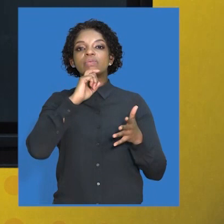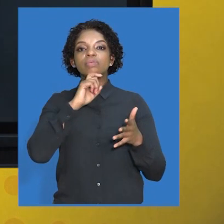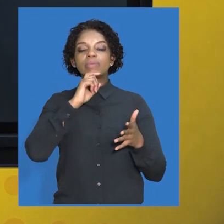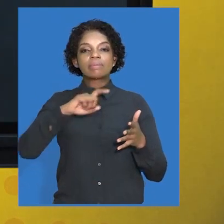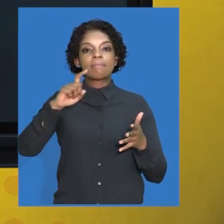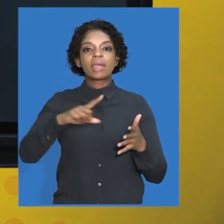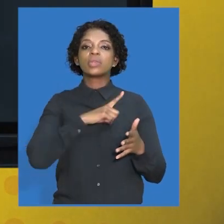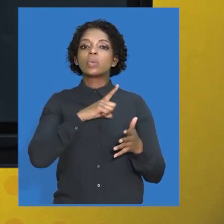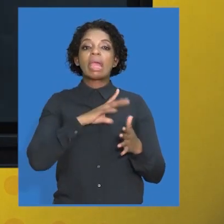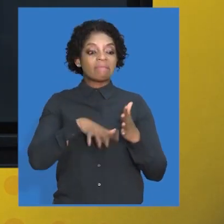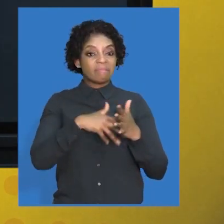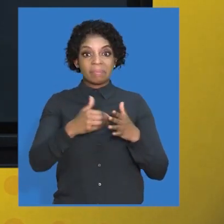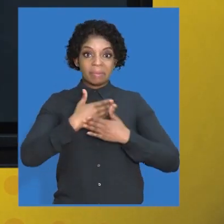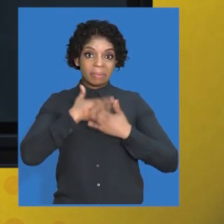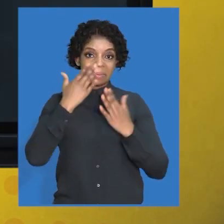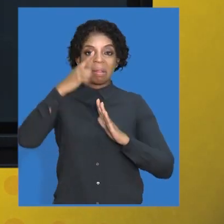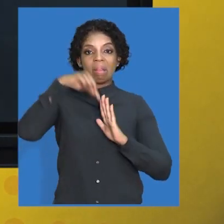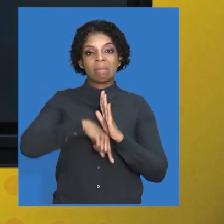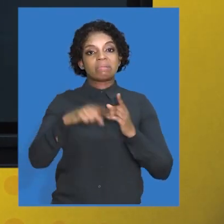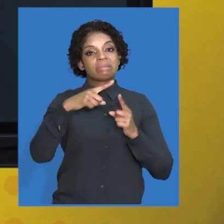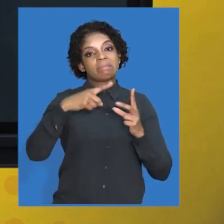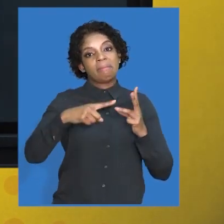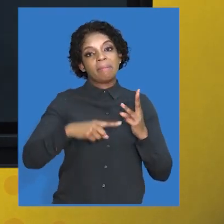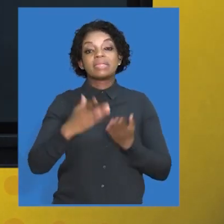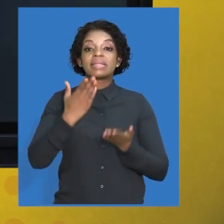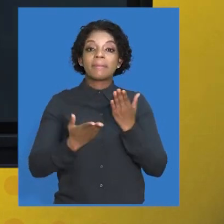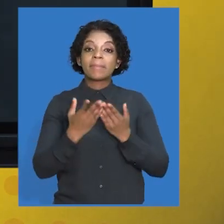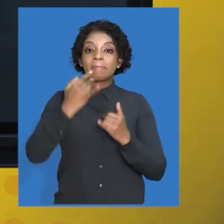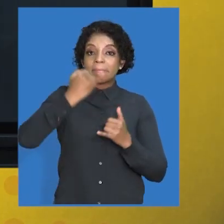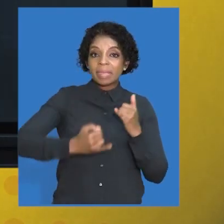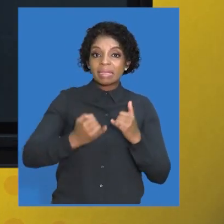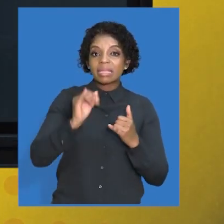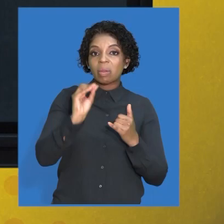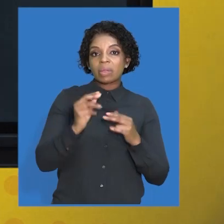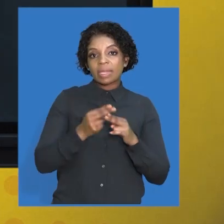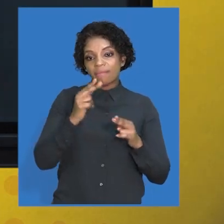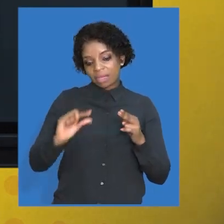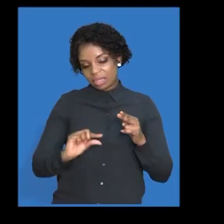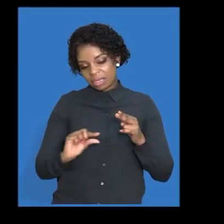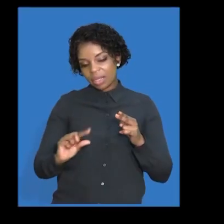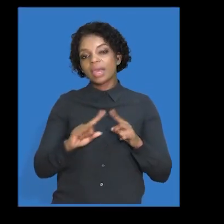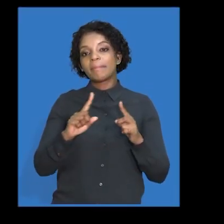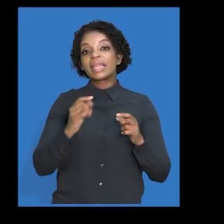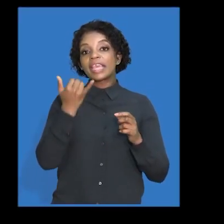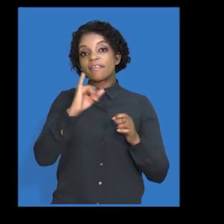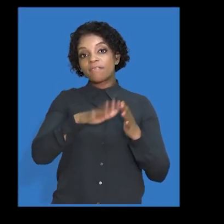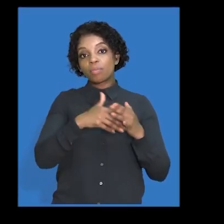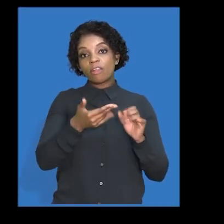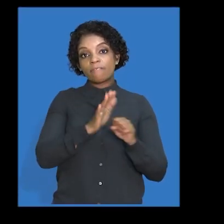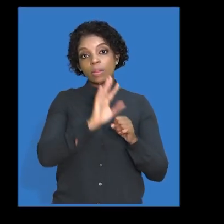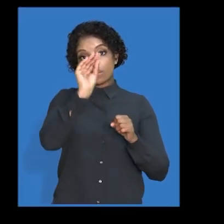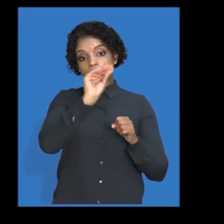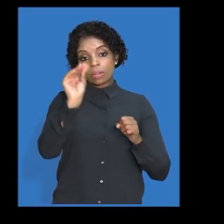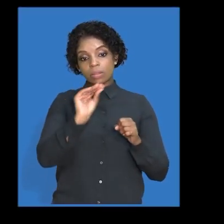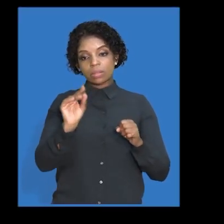any marks in case that you've made a mistake in your final answer. You'll still be able to receive some marks. So there we see that